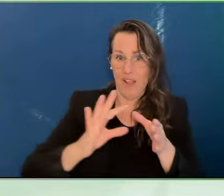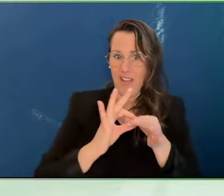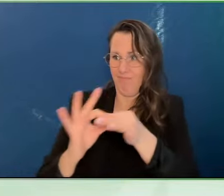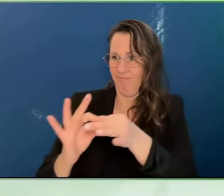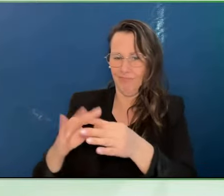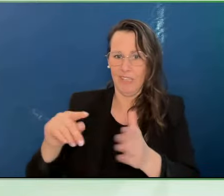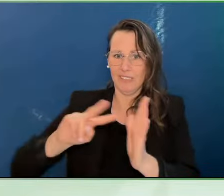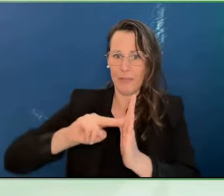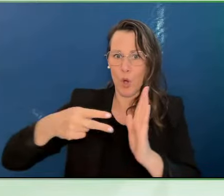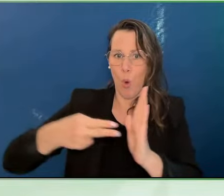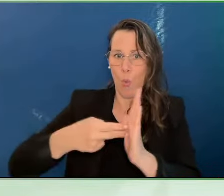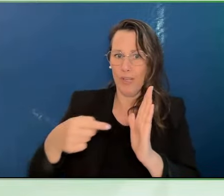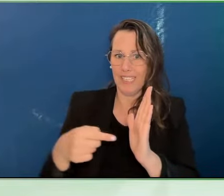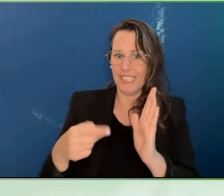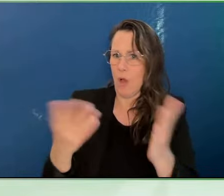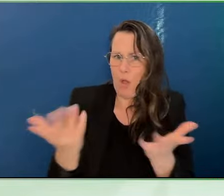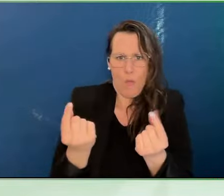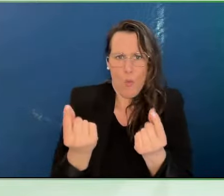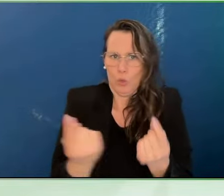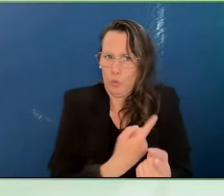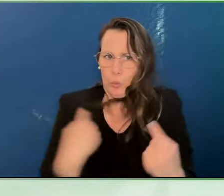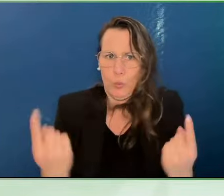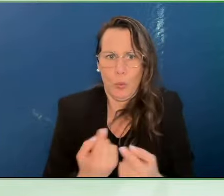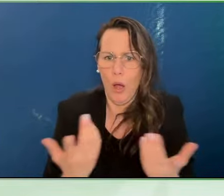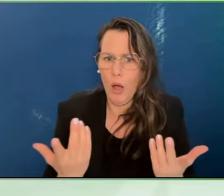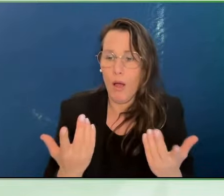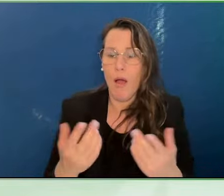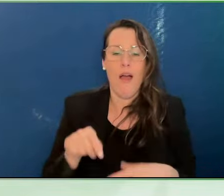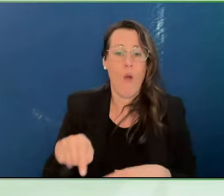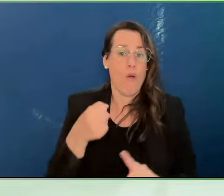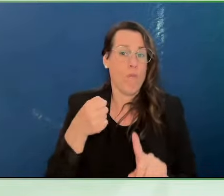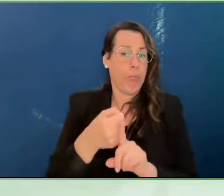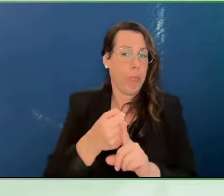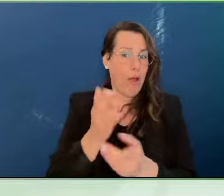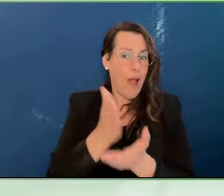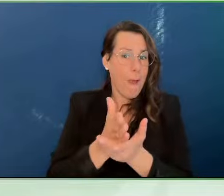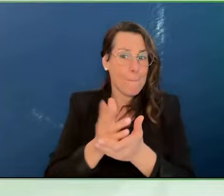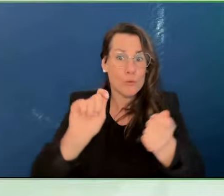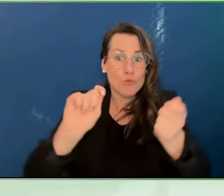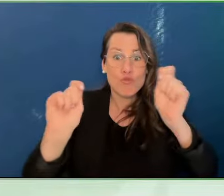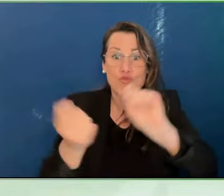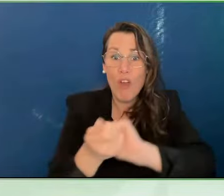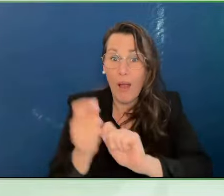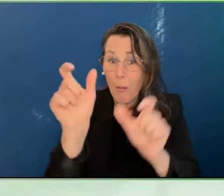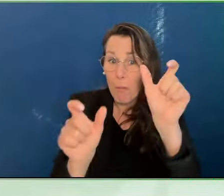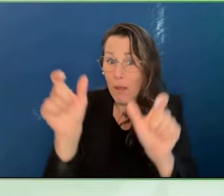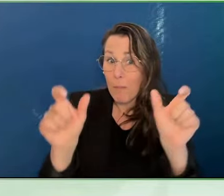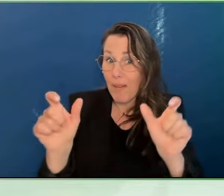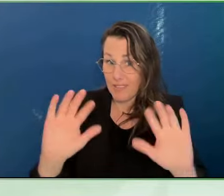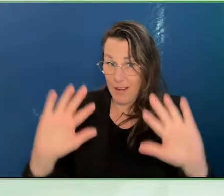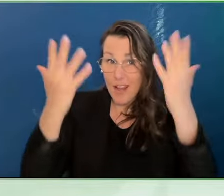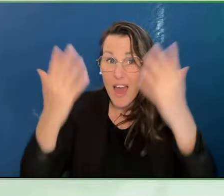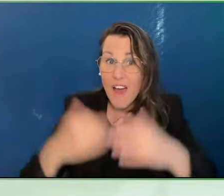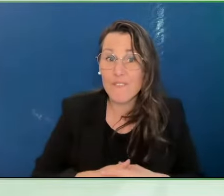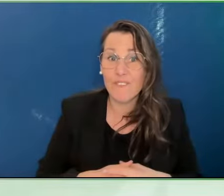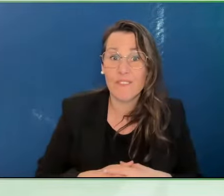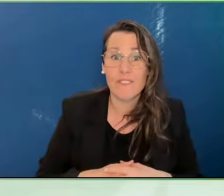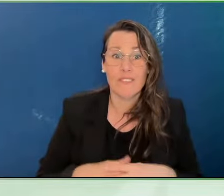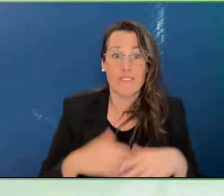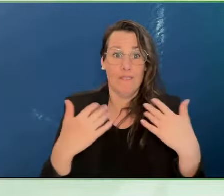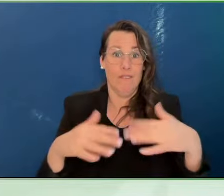We work on, of course, making sure we have sign language. Our biggest challenge with sign language is that when you have people from West